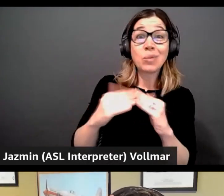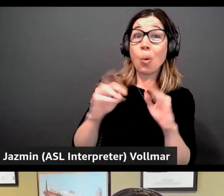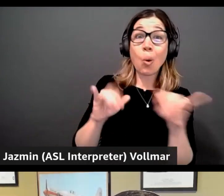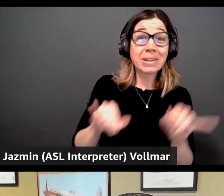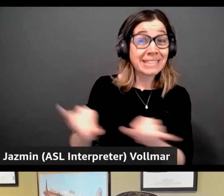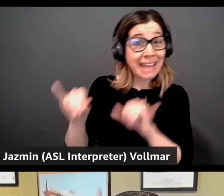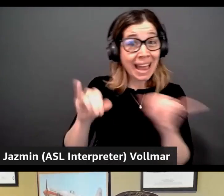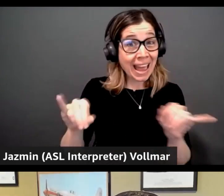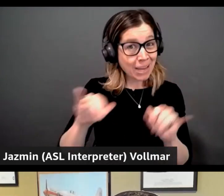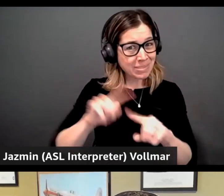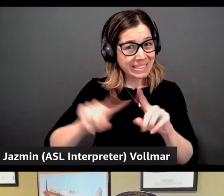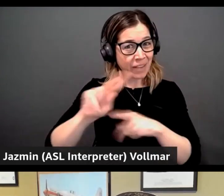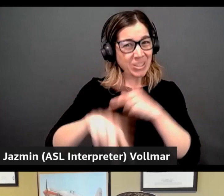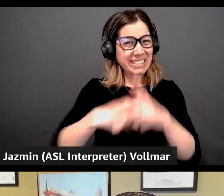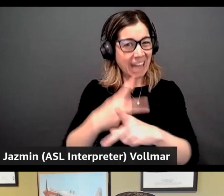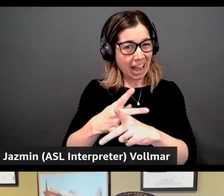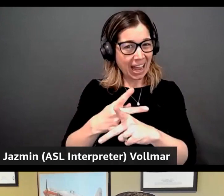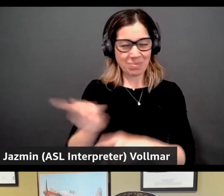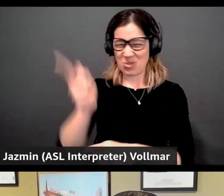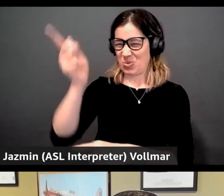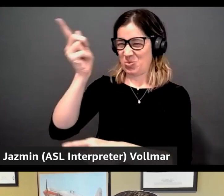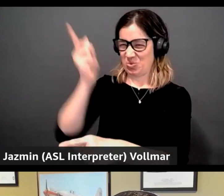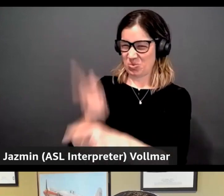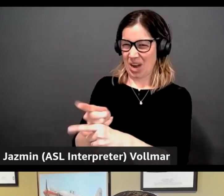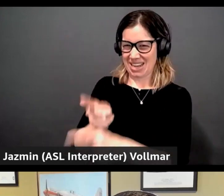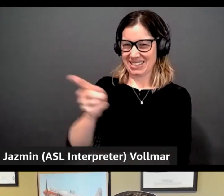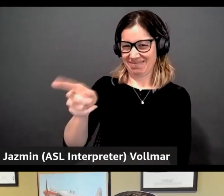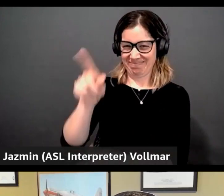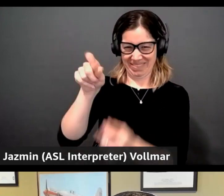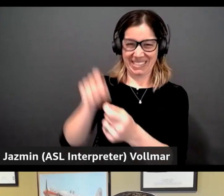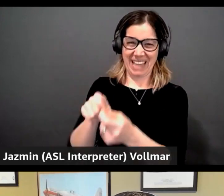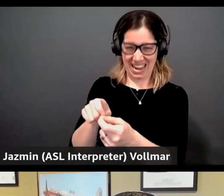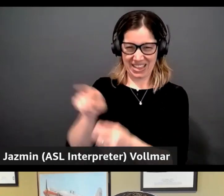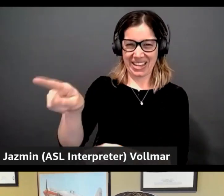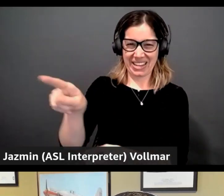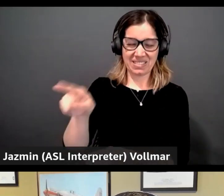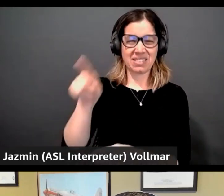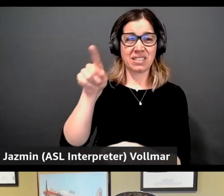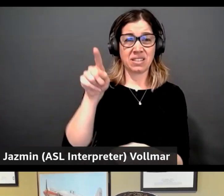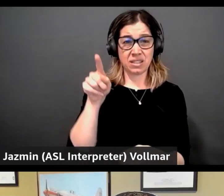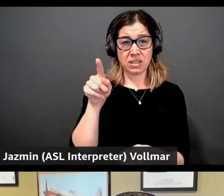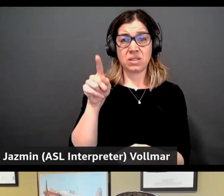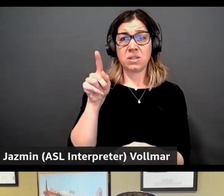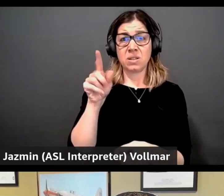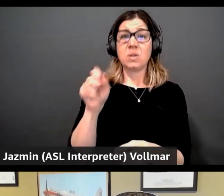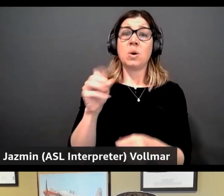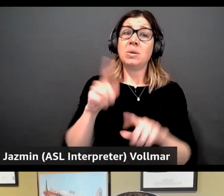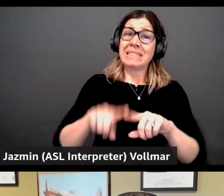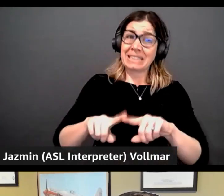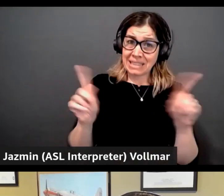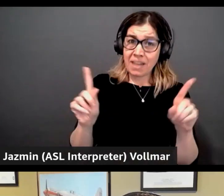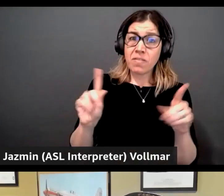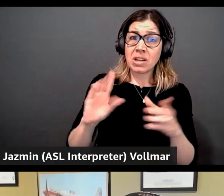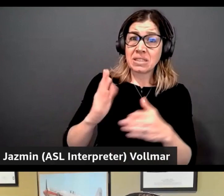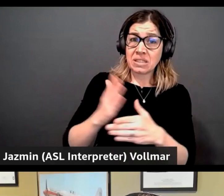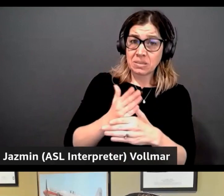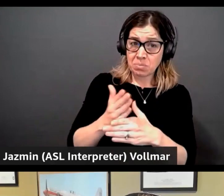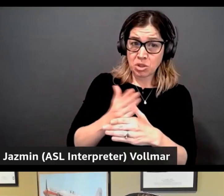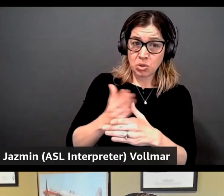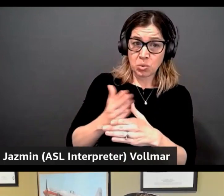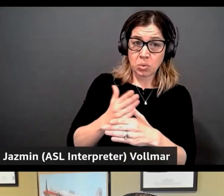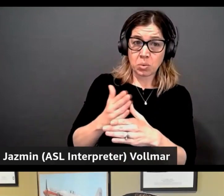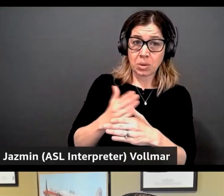of qubits. Yep. Exactly. So there is a difference between, as Corbinian was saying earlier,